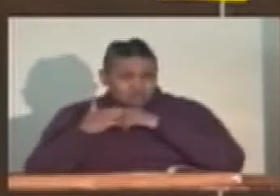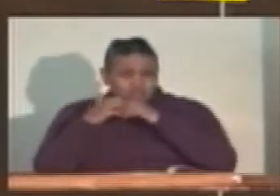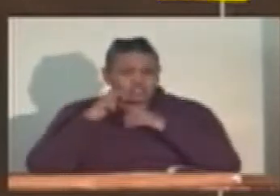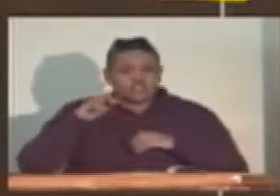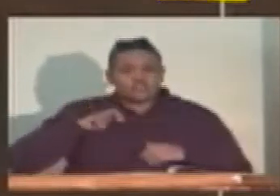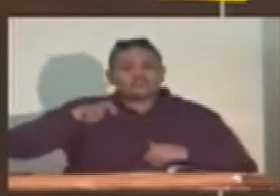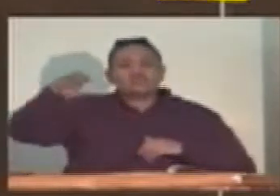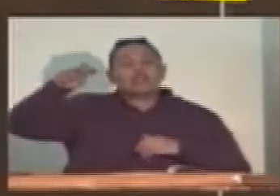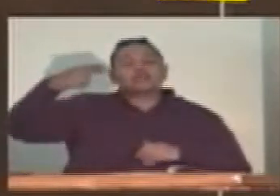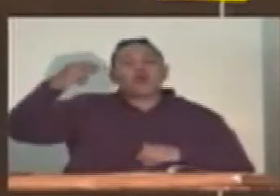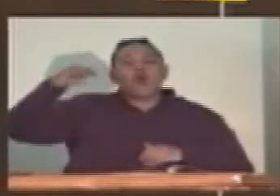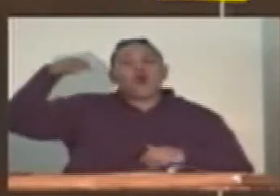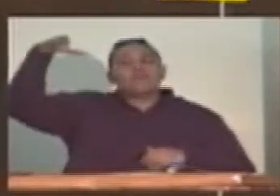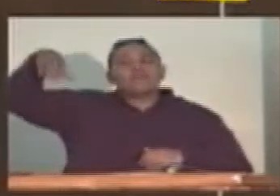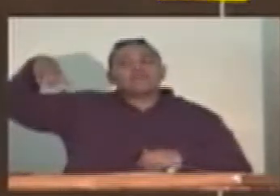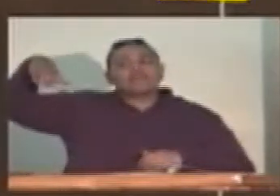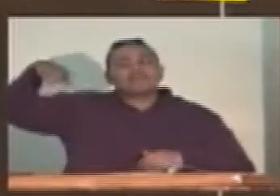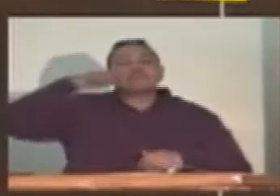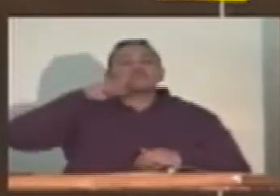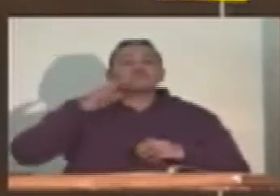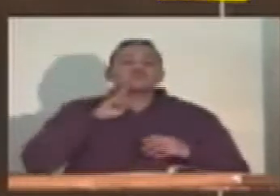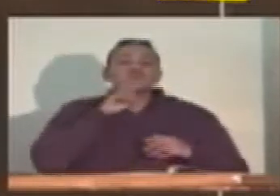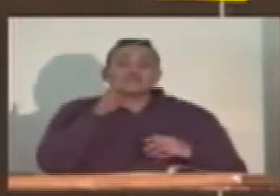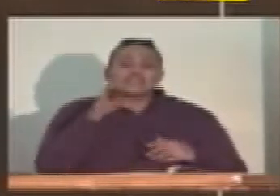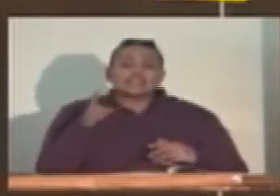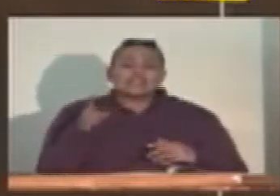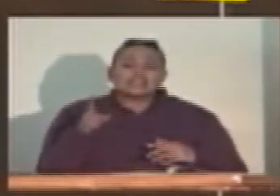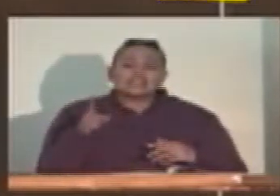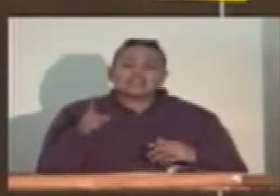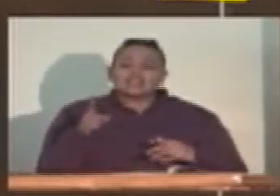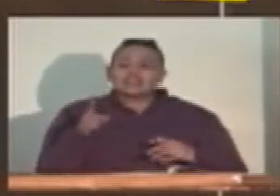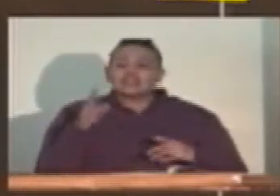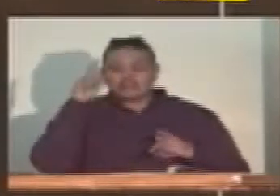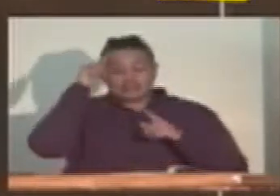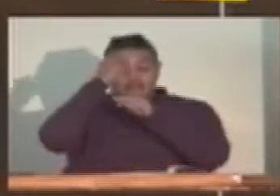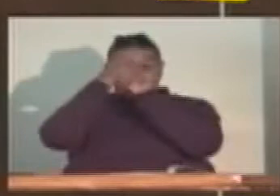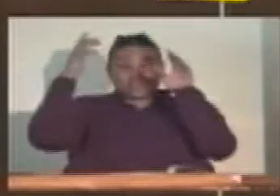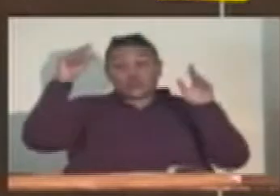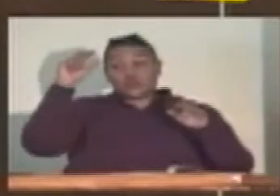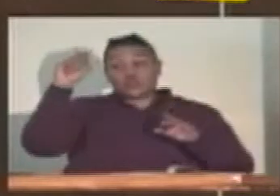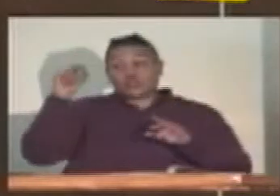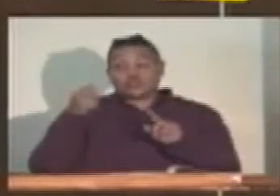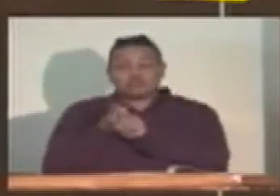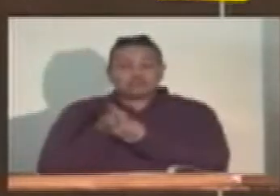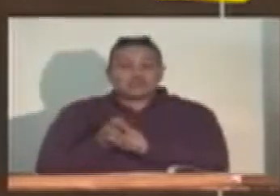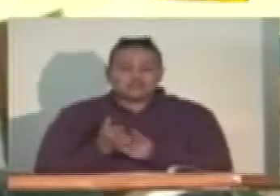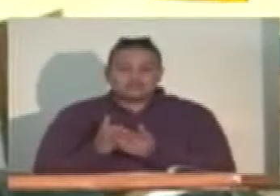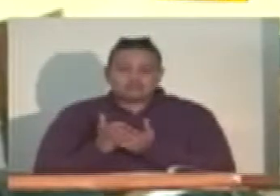transport hub in an effort to effect Vision 2030.